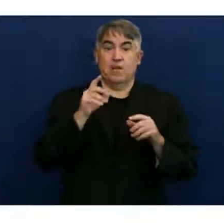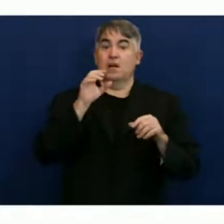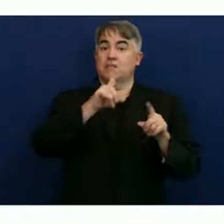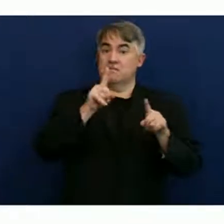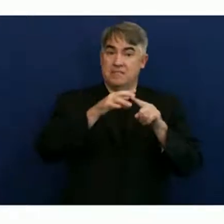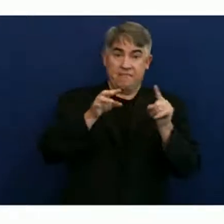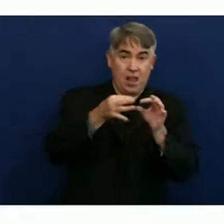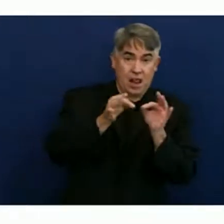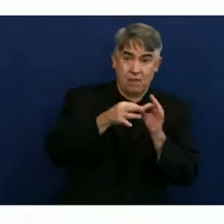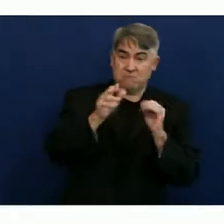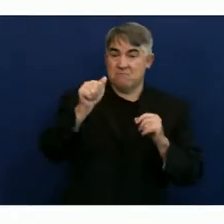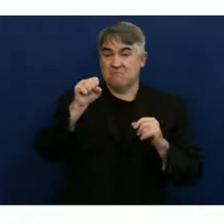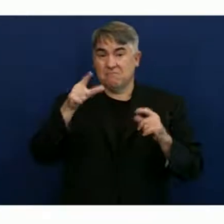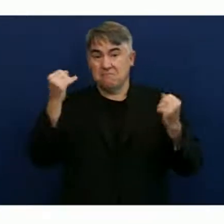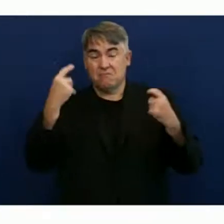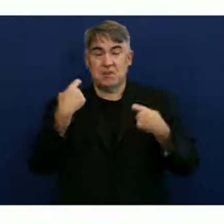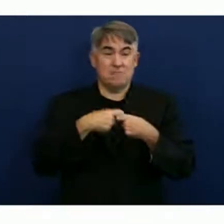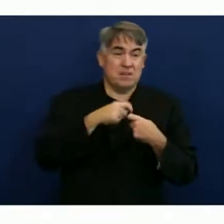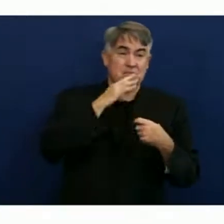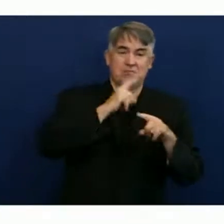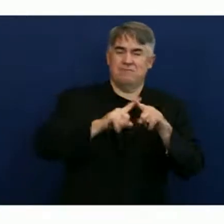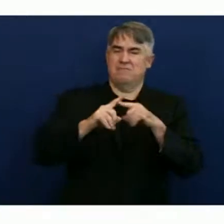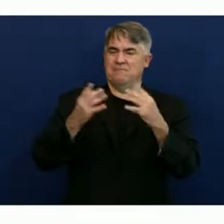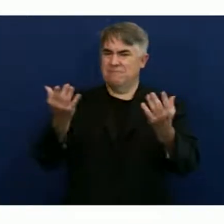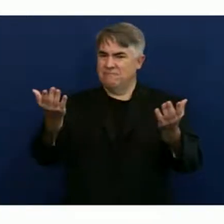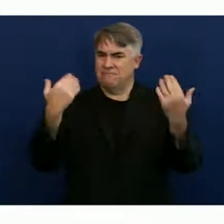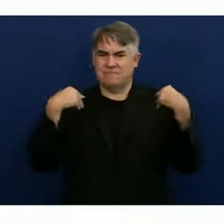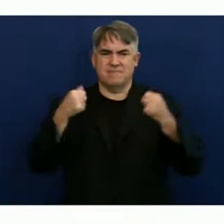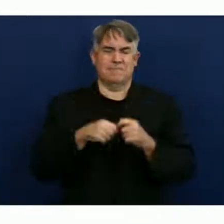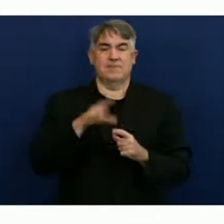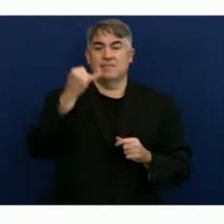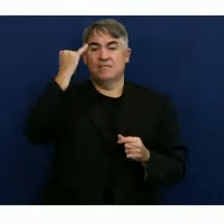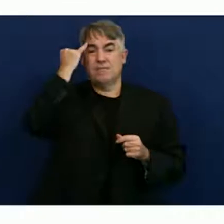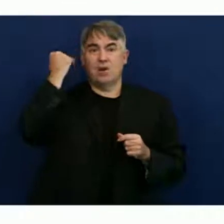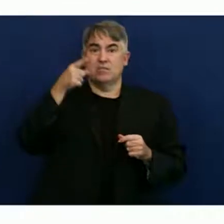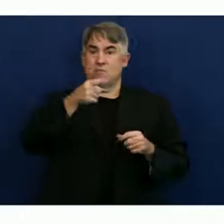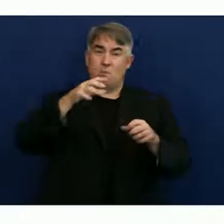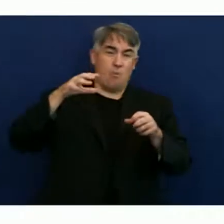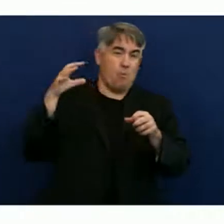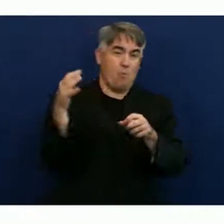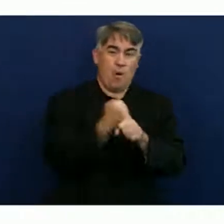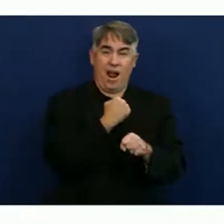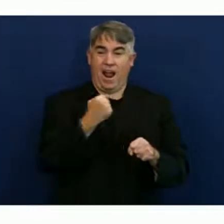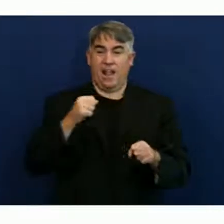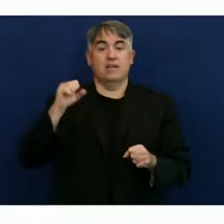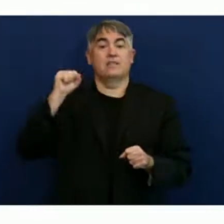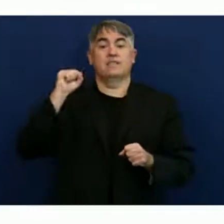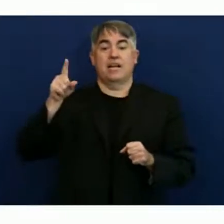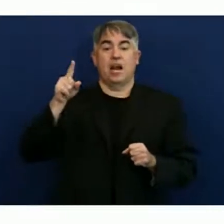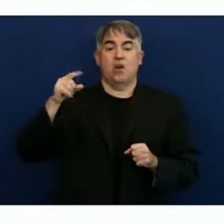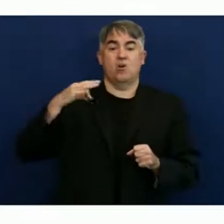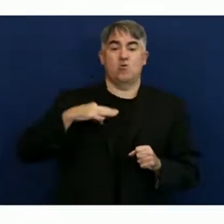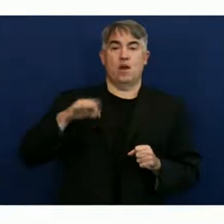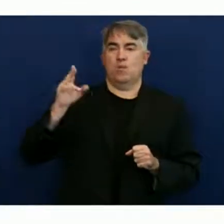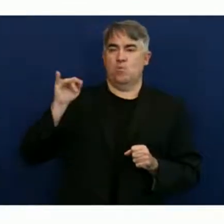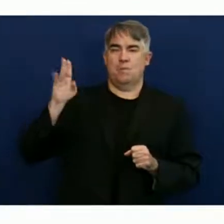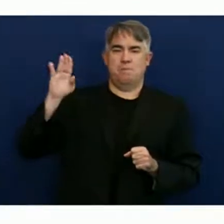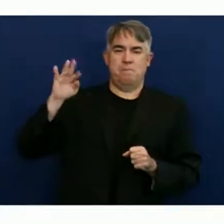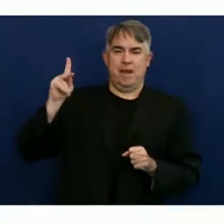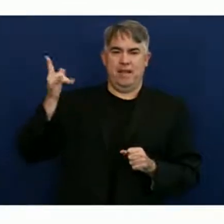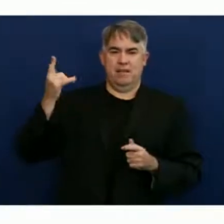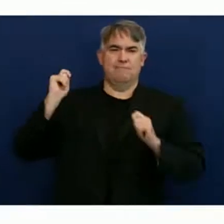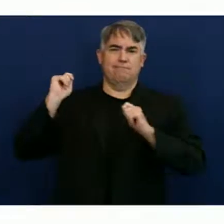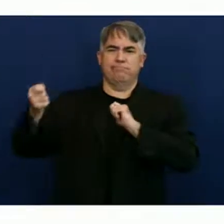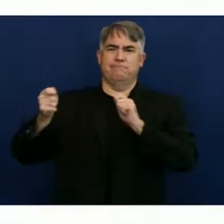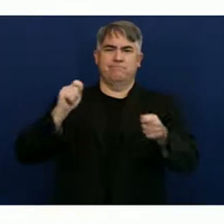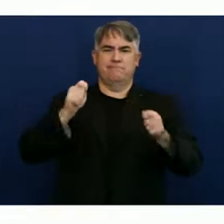cards sponsored by the San Diego County Credit Union, and the top prize is $1,200. Winning submissions will also be